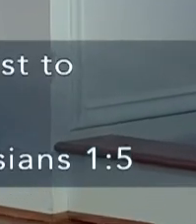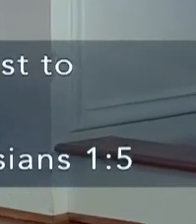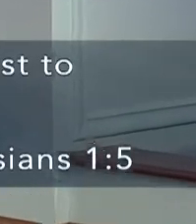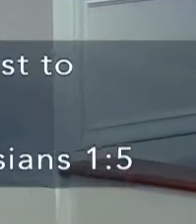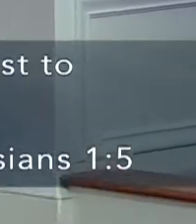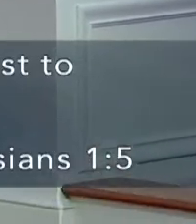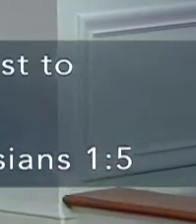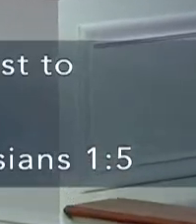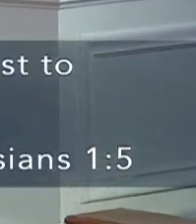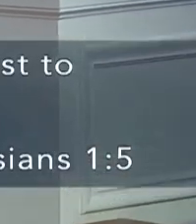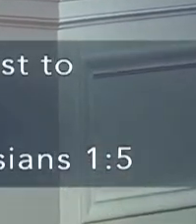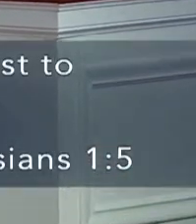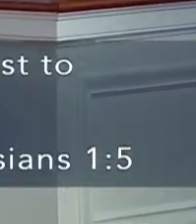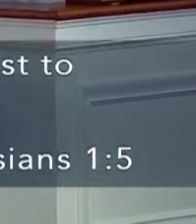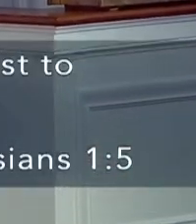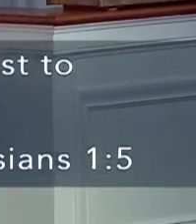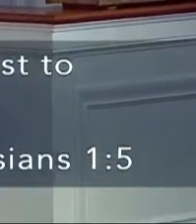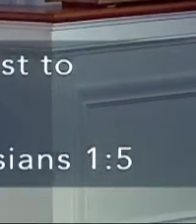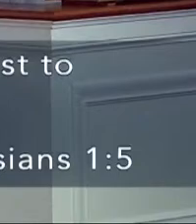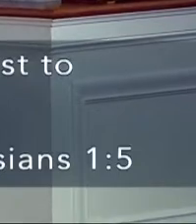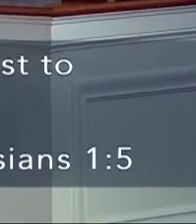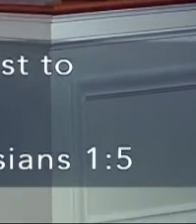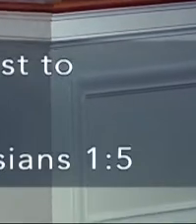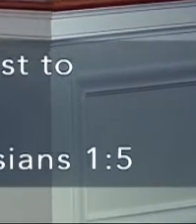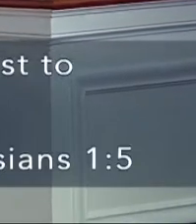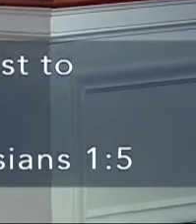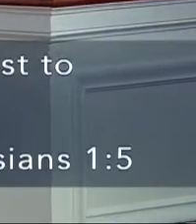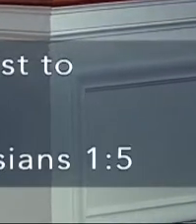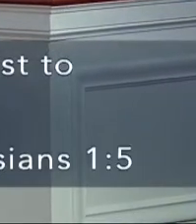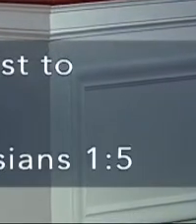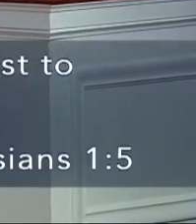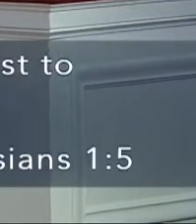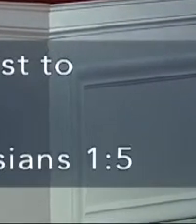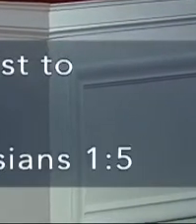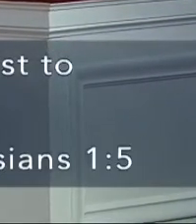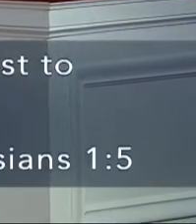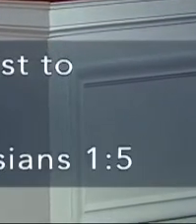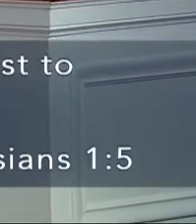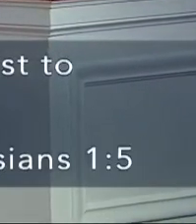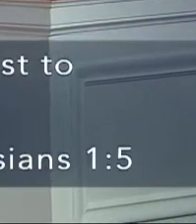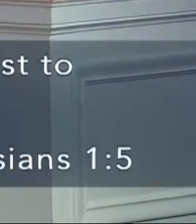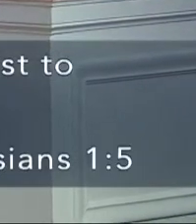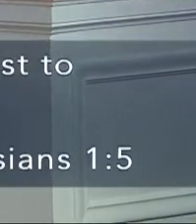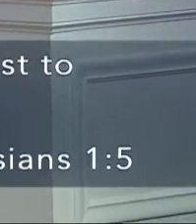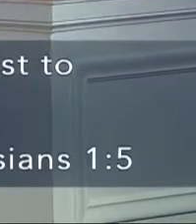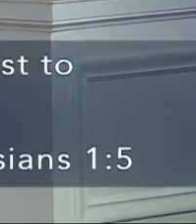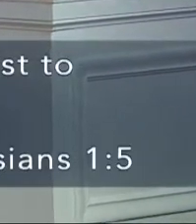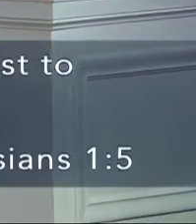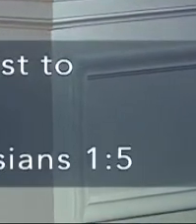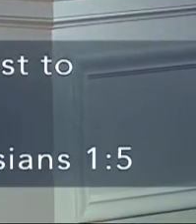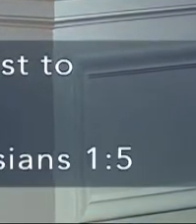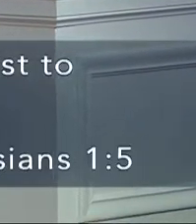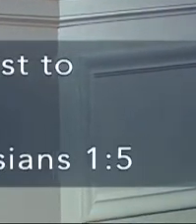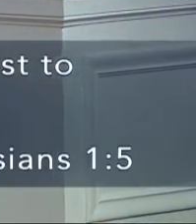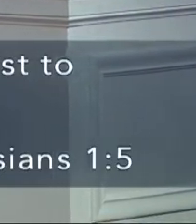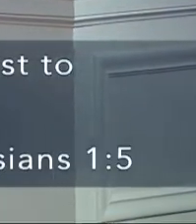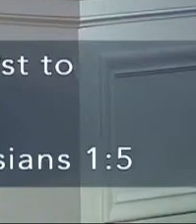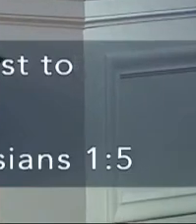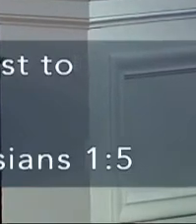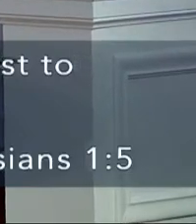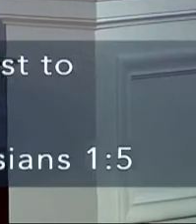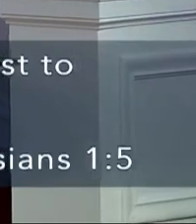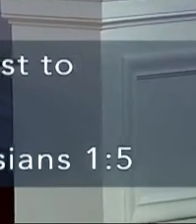as sons by Jesus Christ to himself, according to the good pleasure of